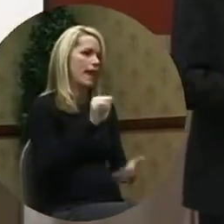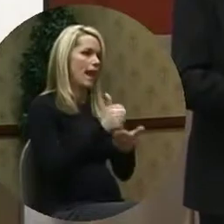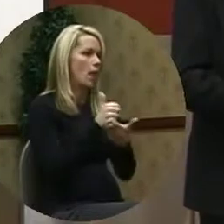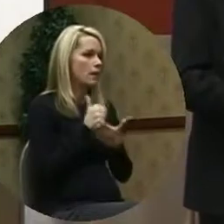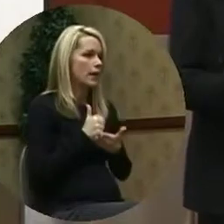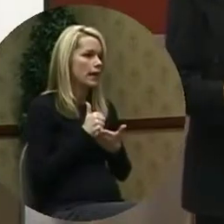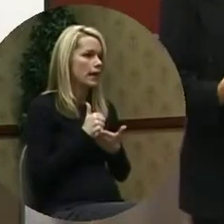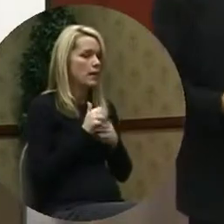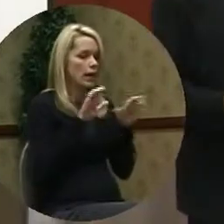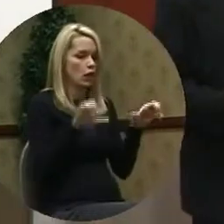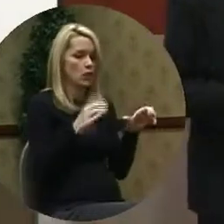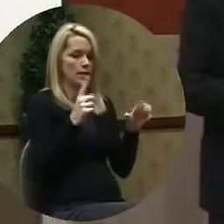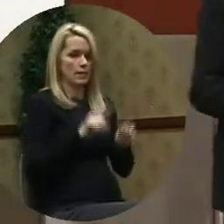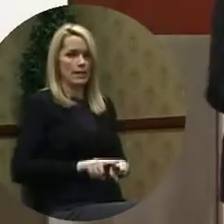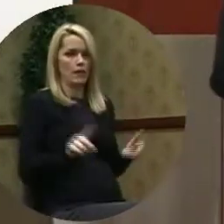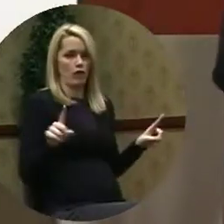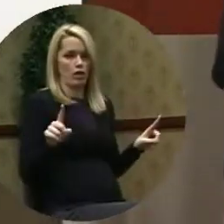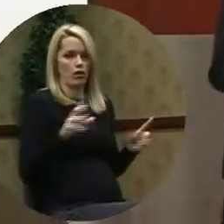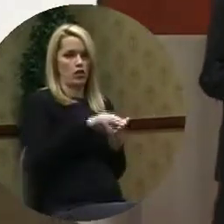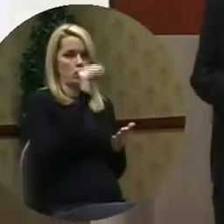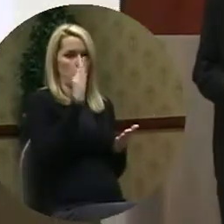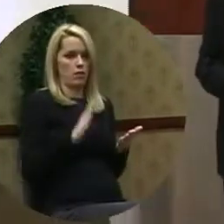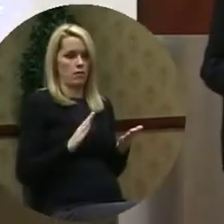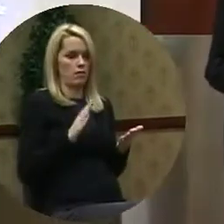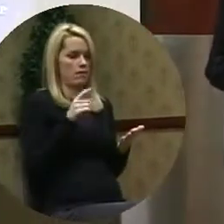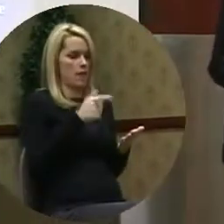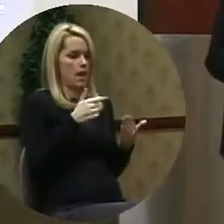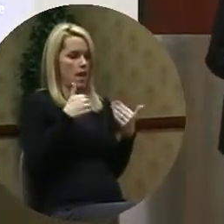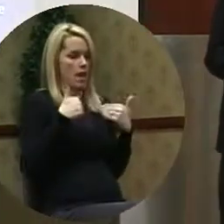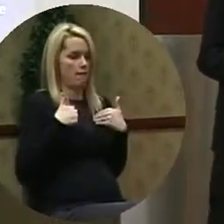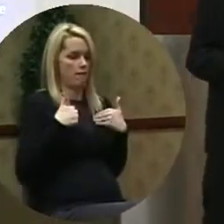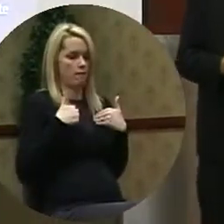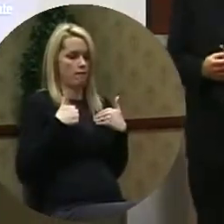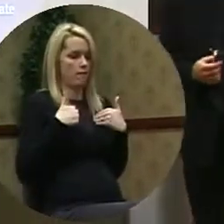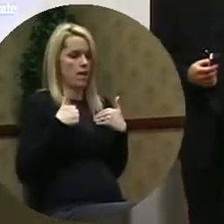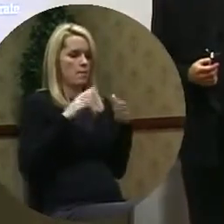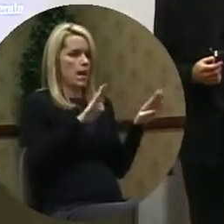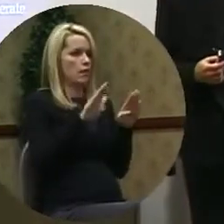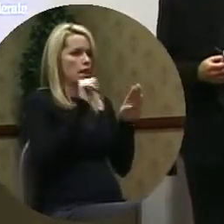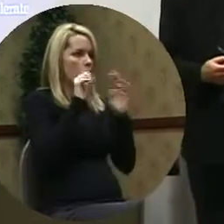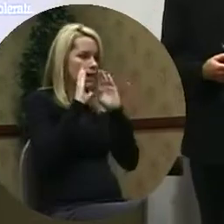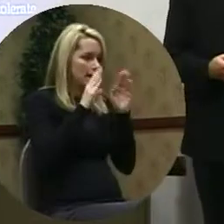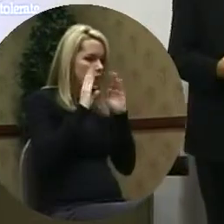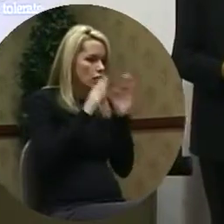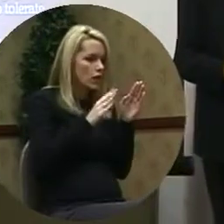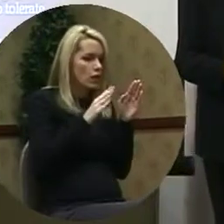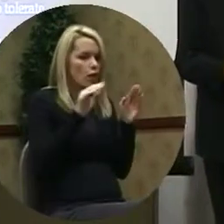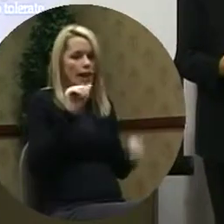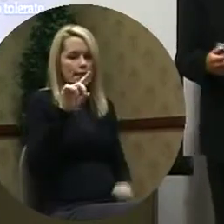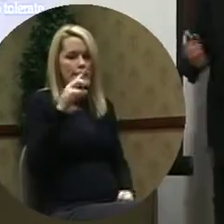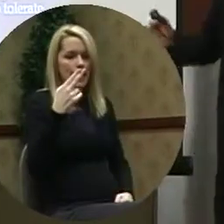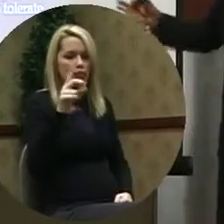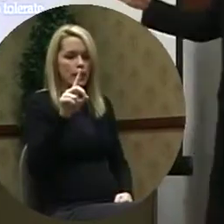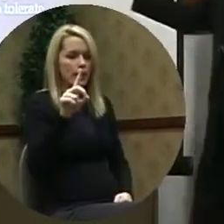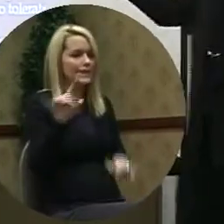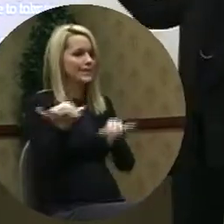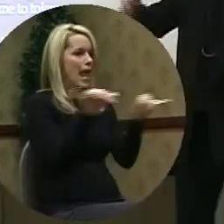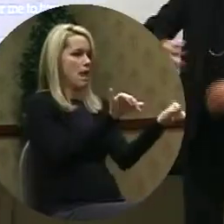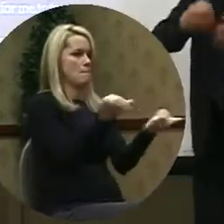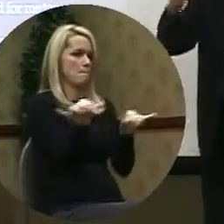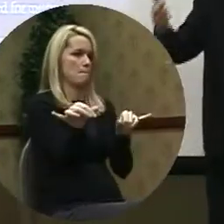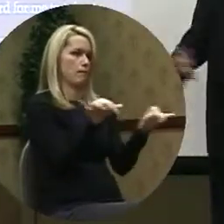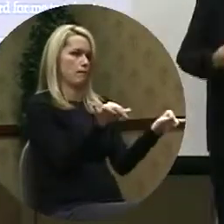do something different for a student who has inattentive behavior than a student who has ADHD? No. So some of